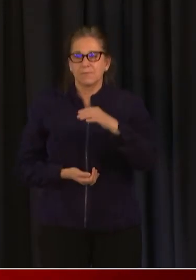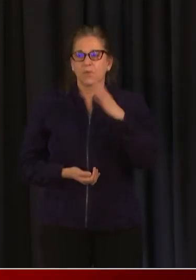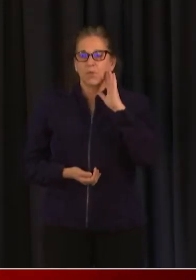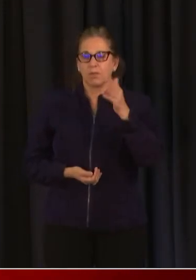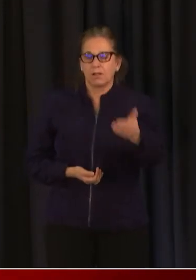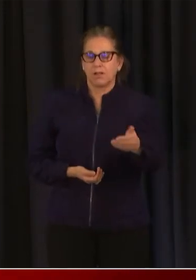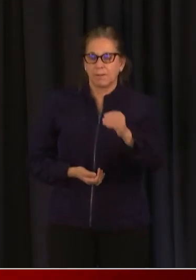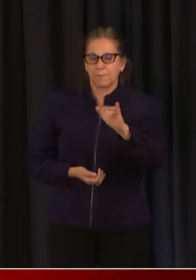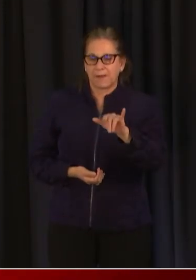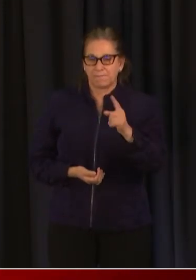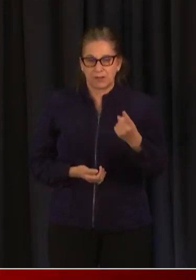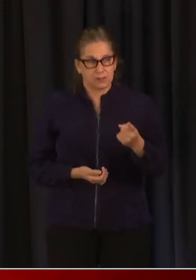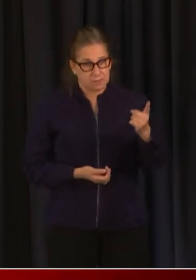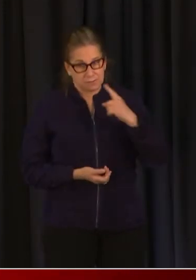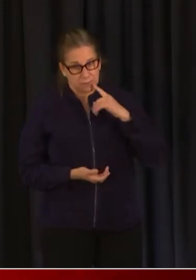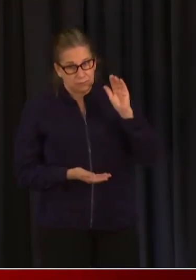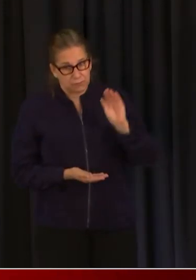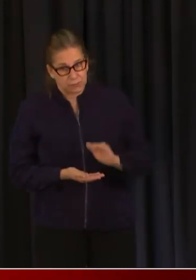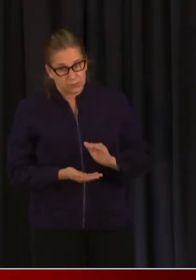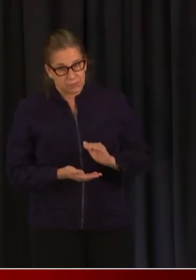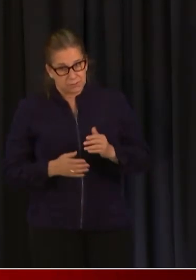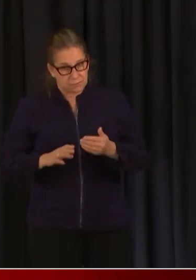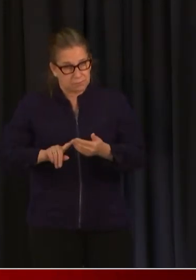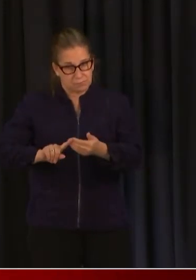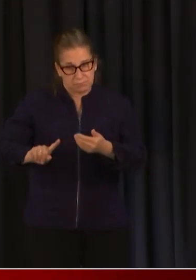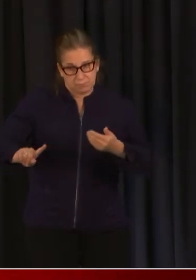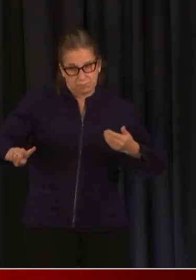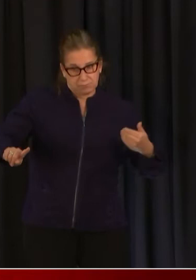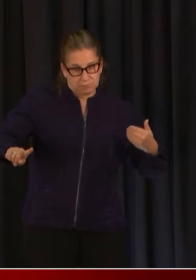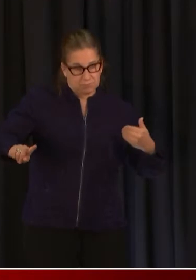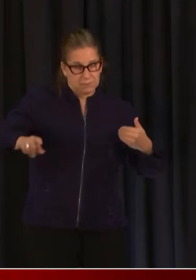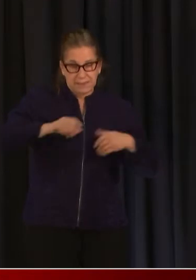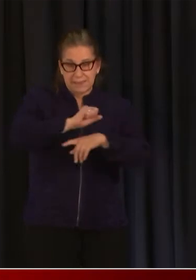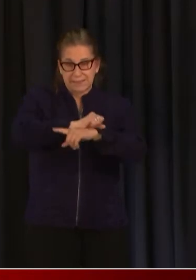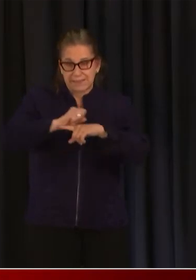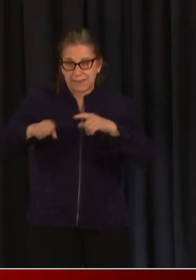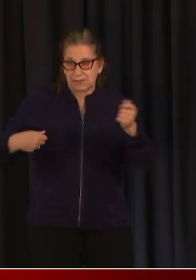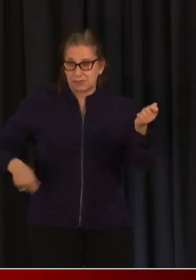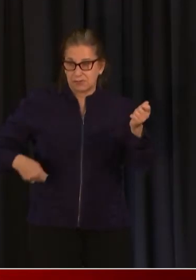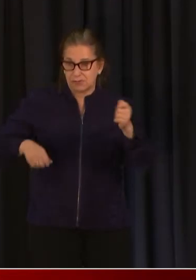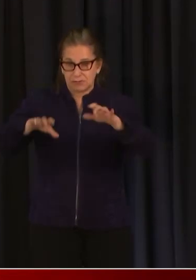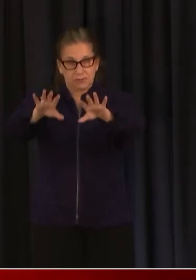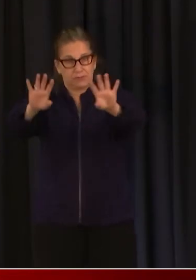you are reducing the setback for stages? Yes, that's certainly my